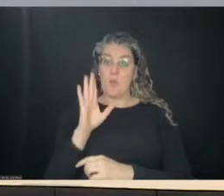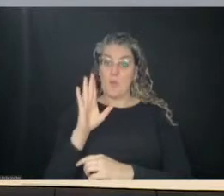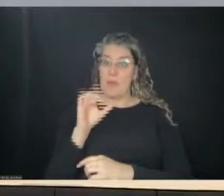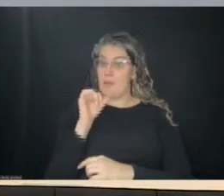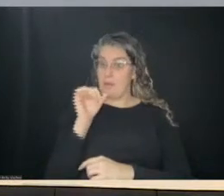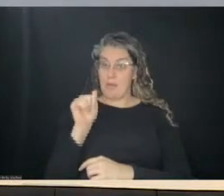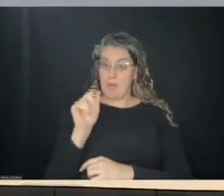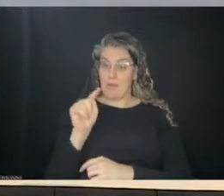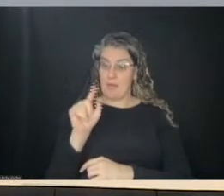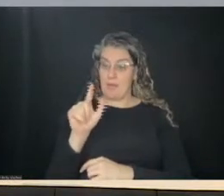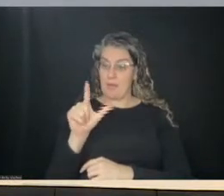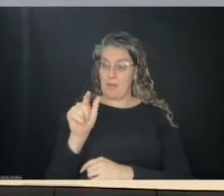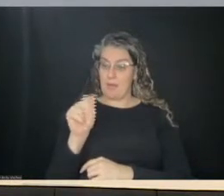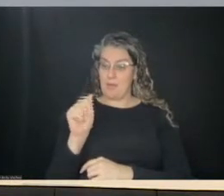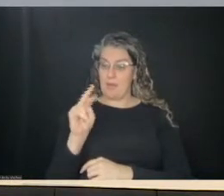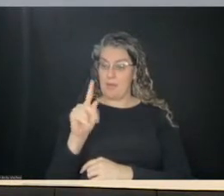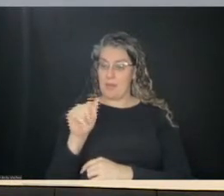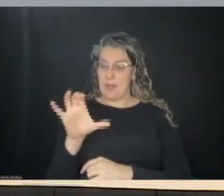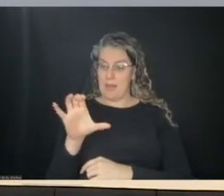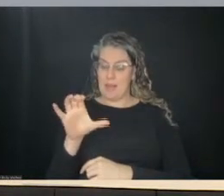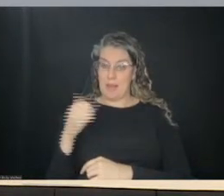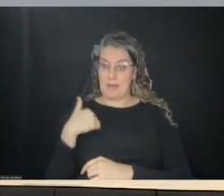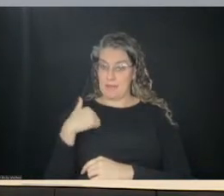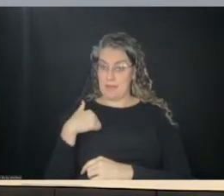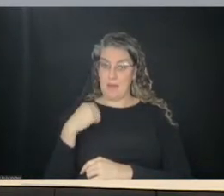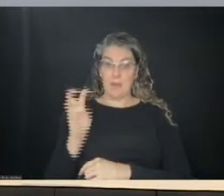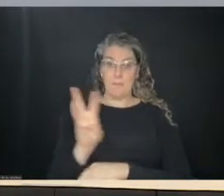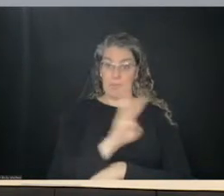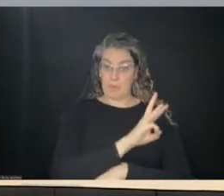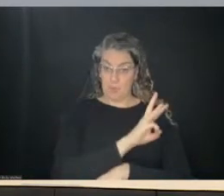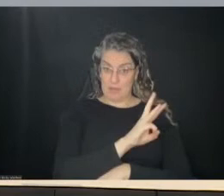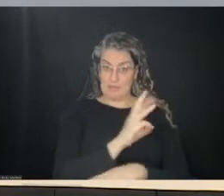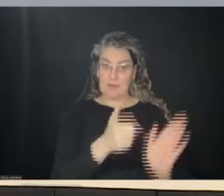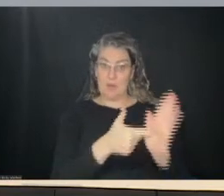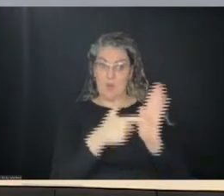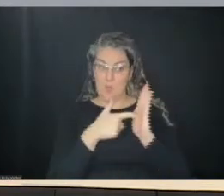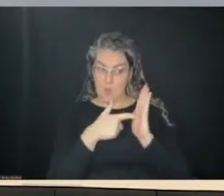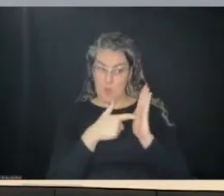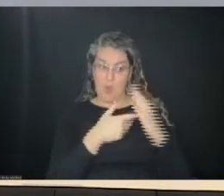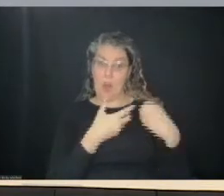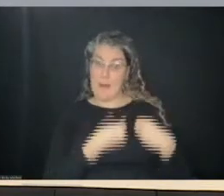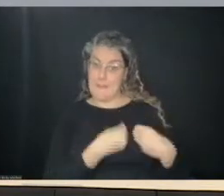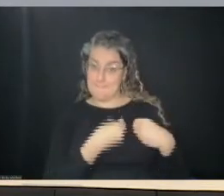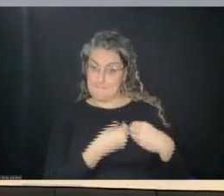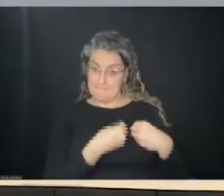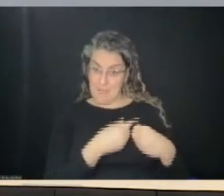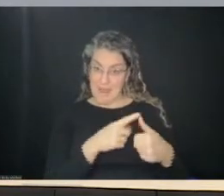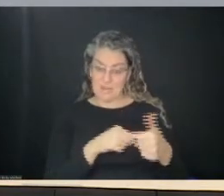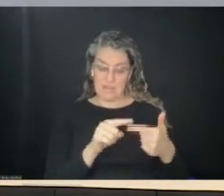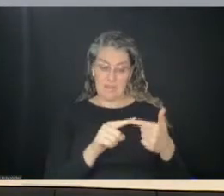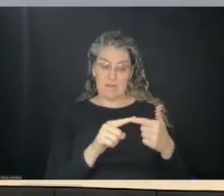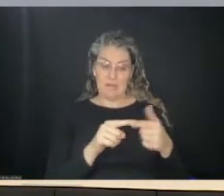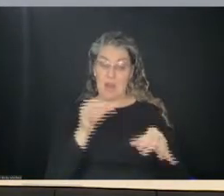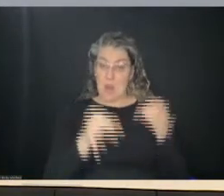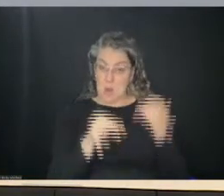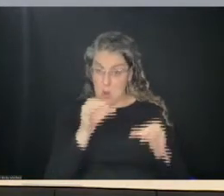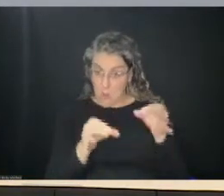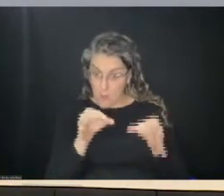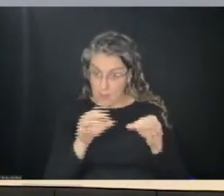the existing travel streams: compassionate, family connections, court appearance, work,